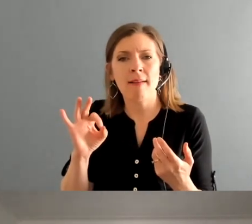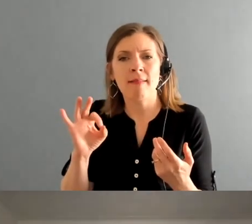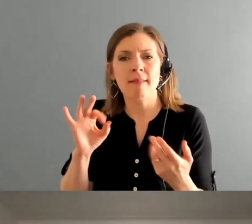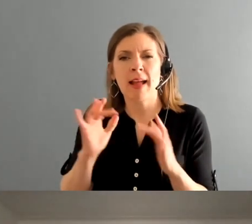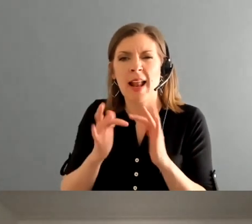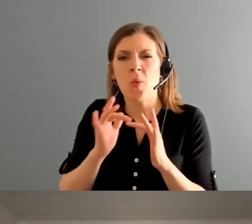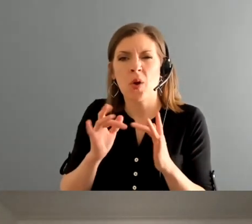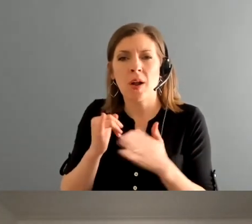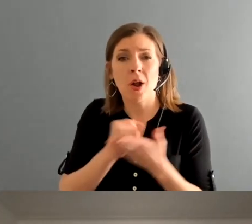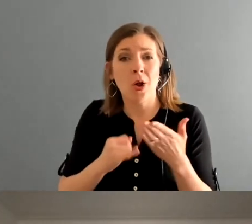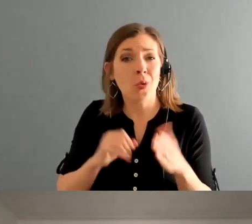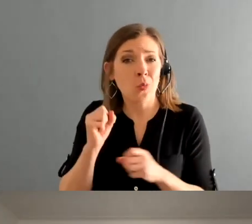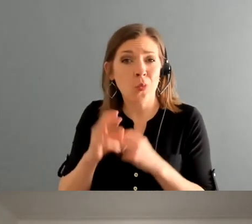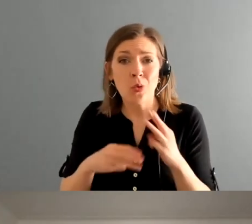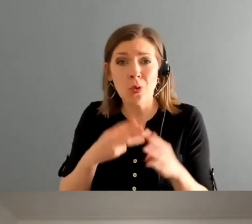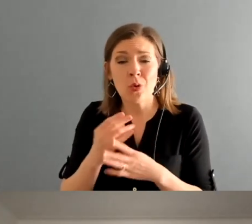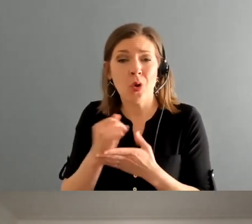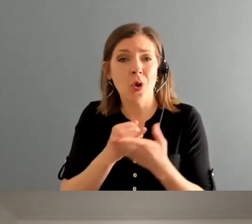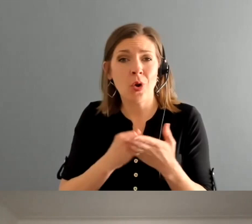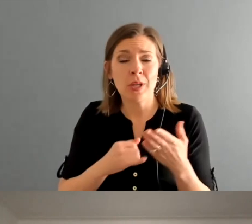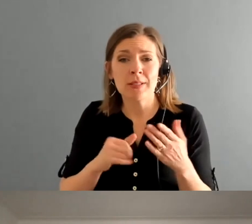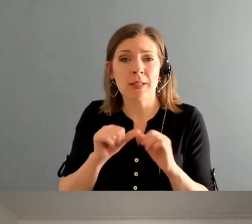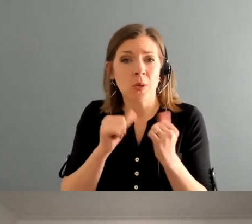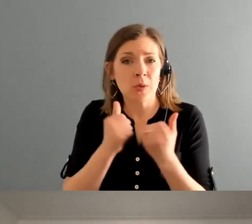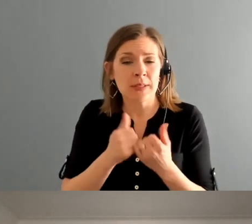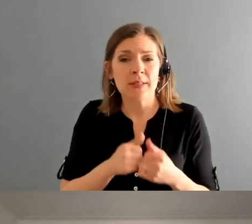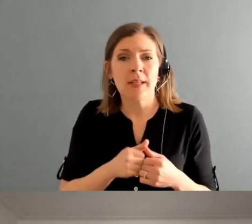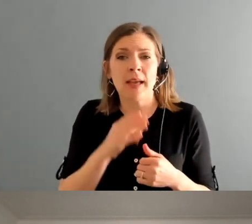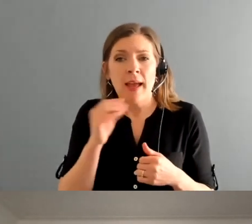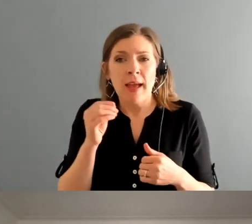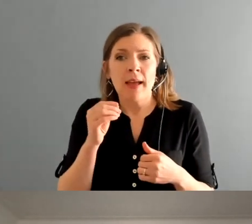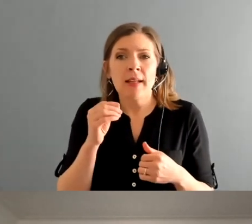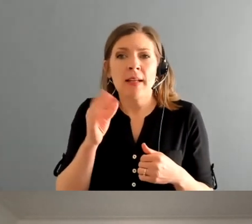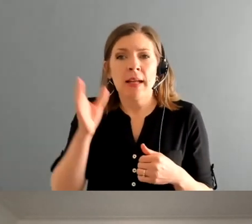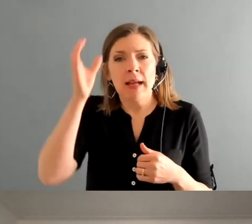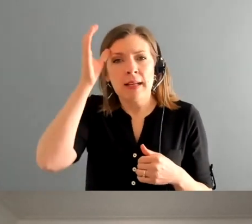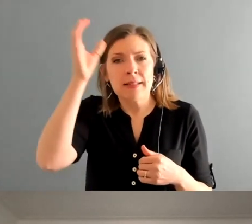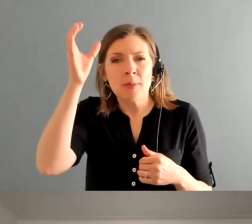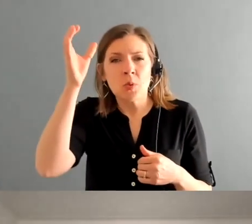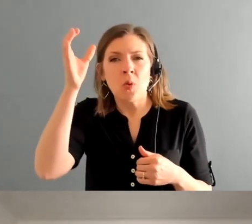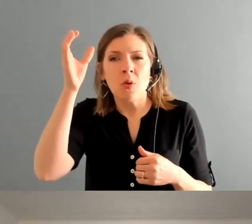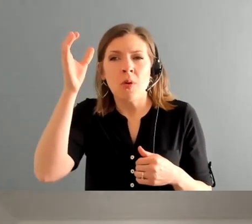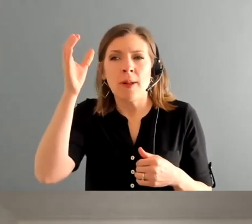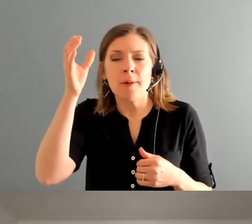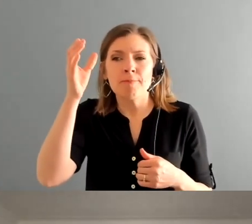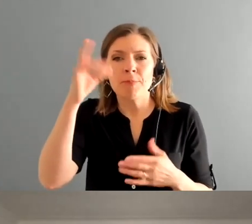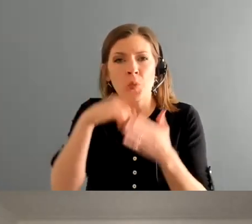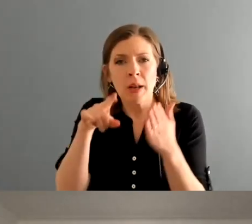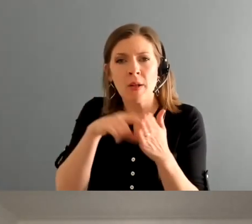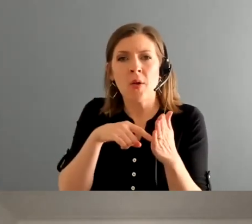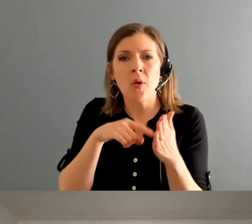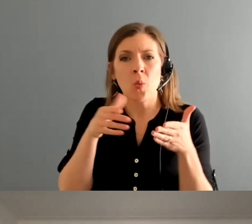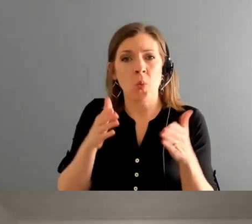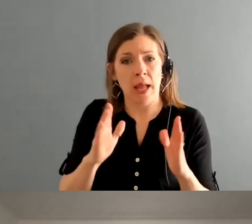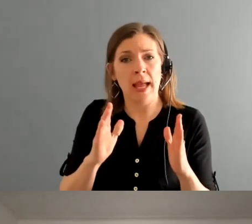of the art world and artist associates, and a conceptual and critical